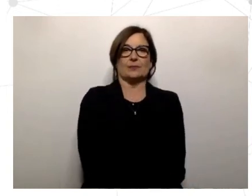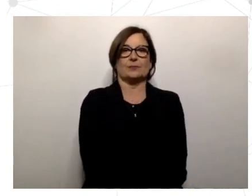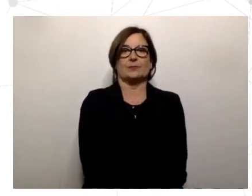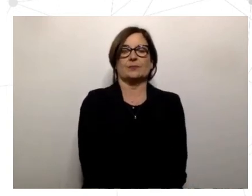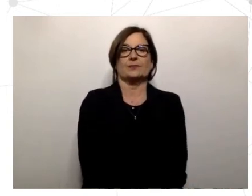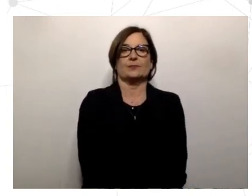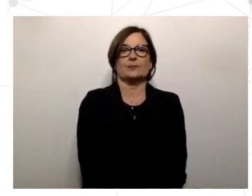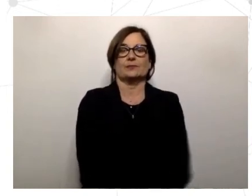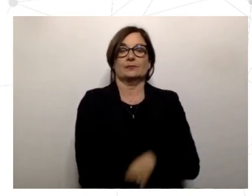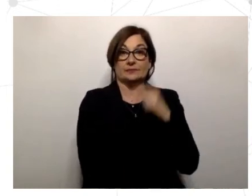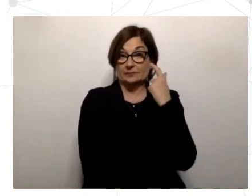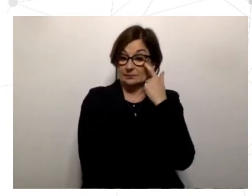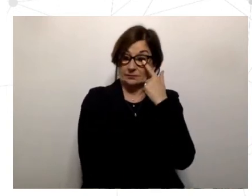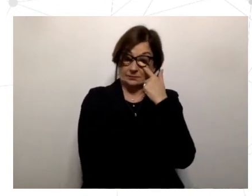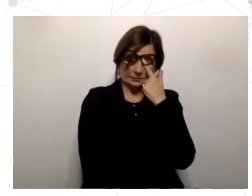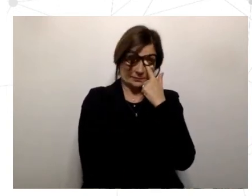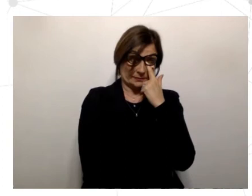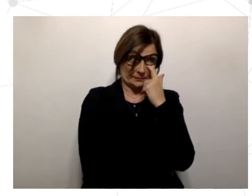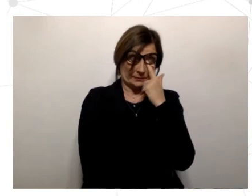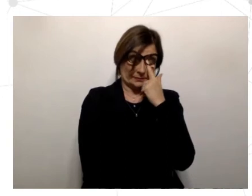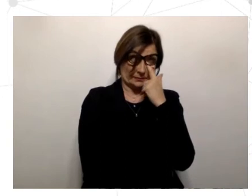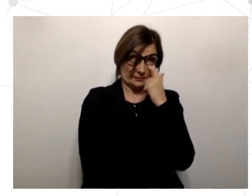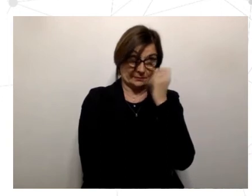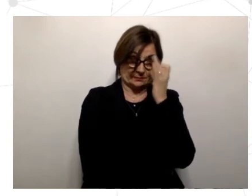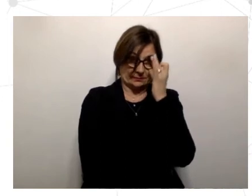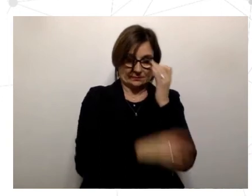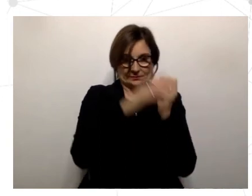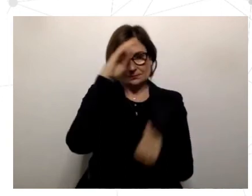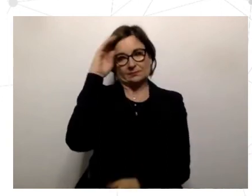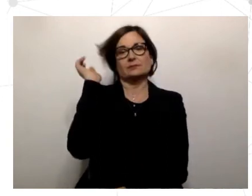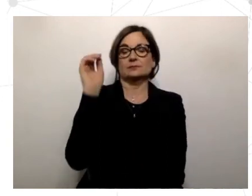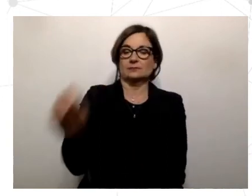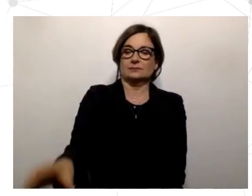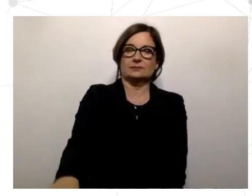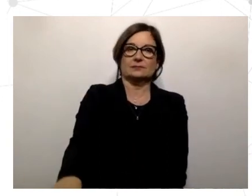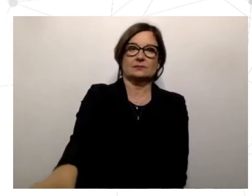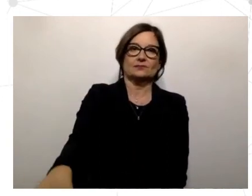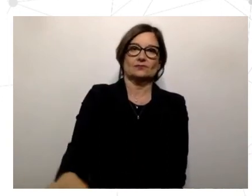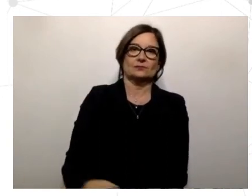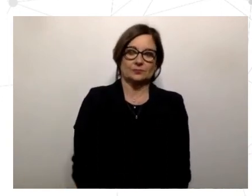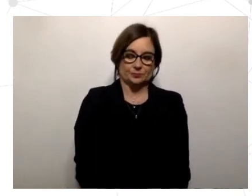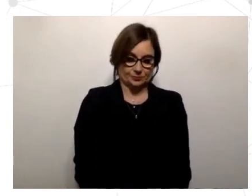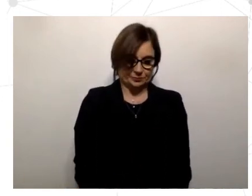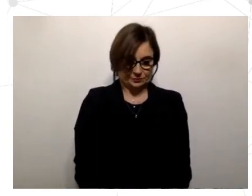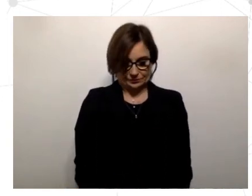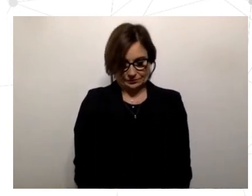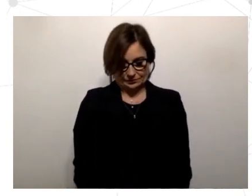use wearable devices to make a Soundscape function?